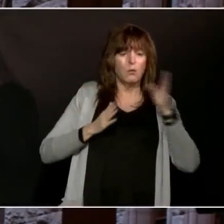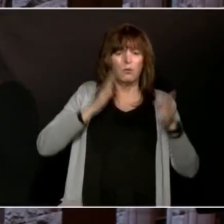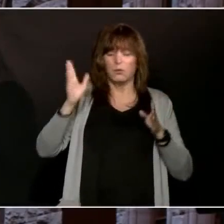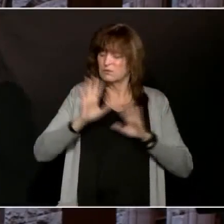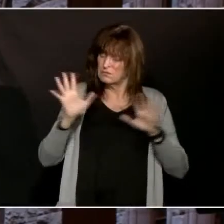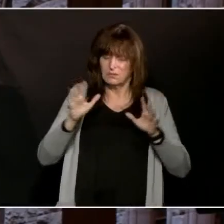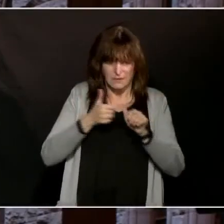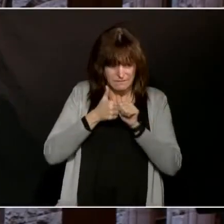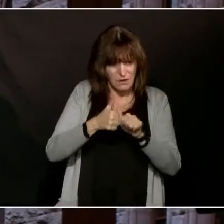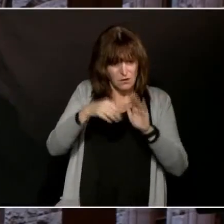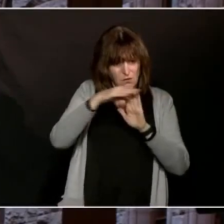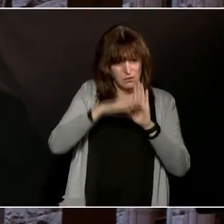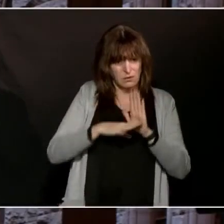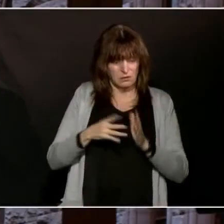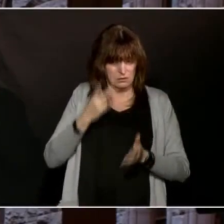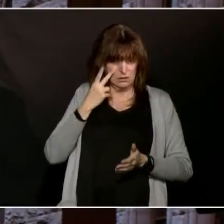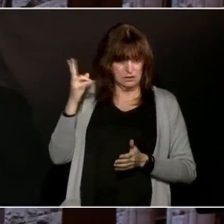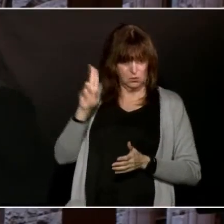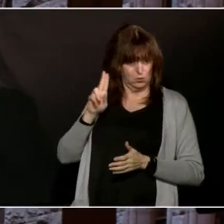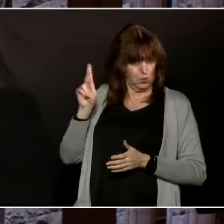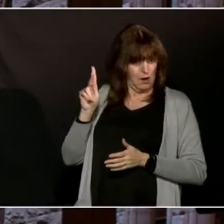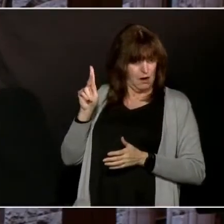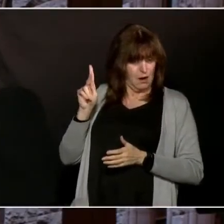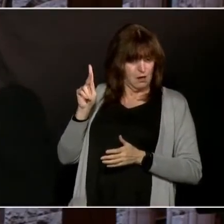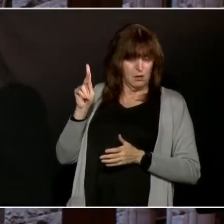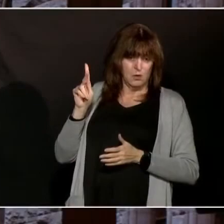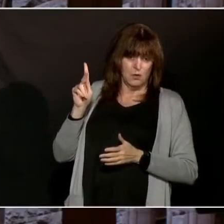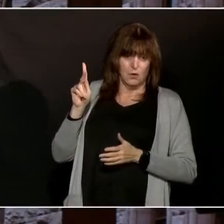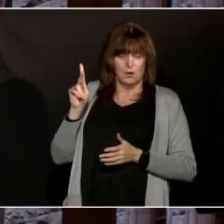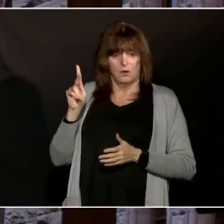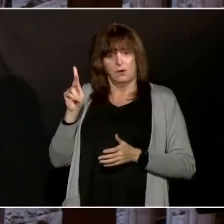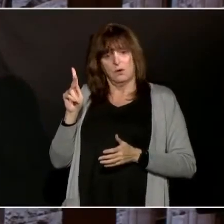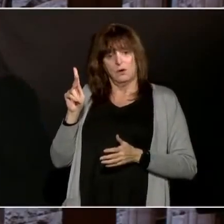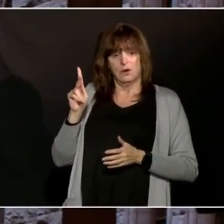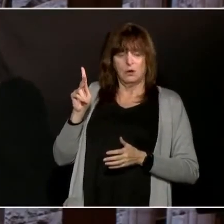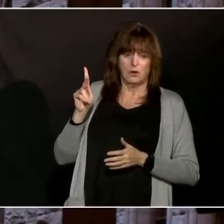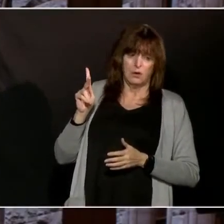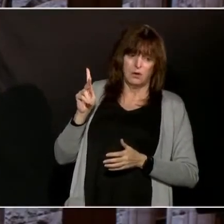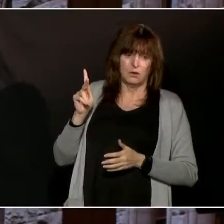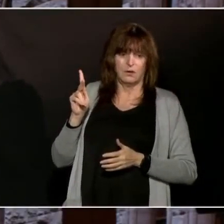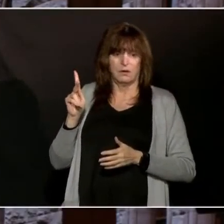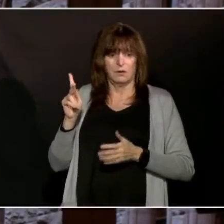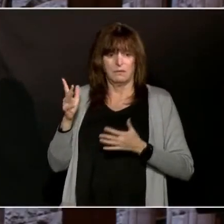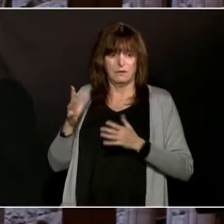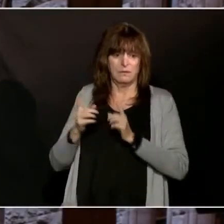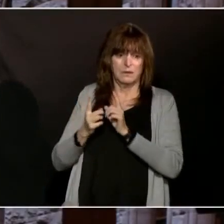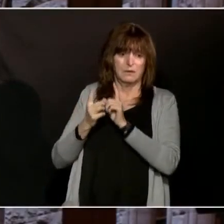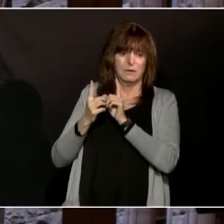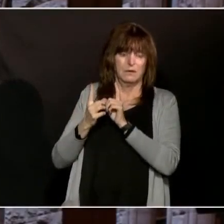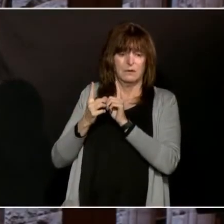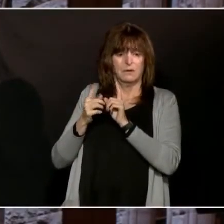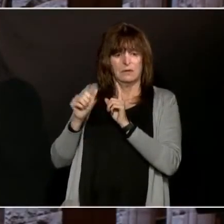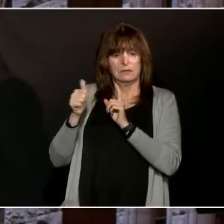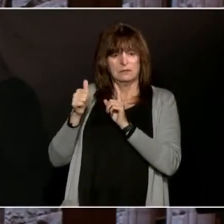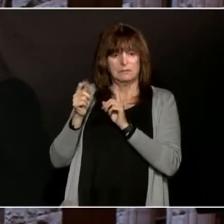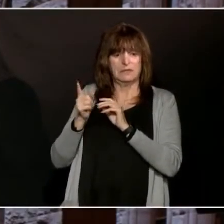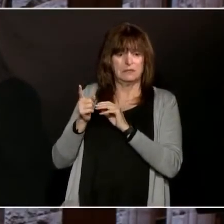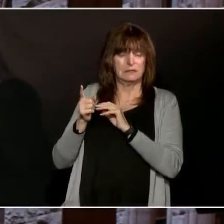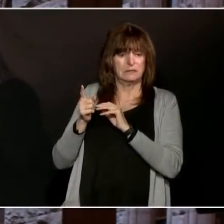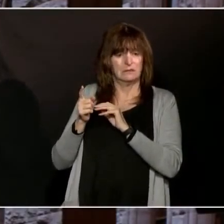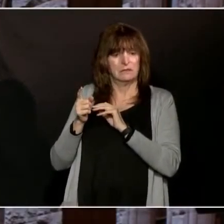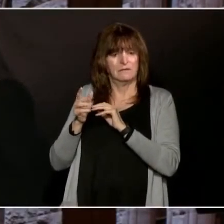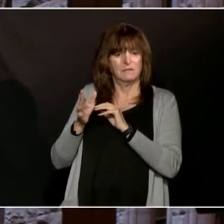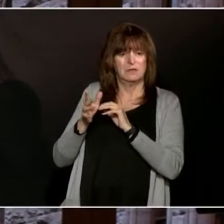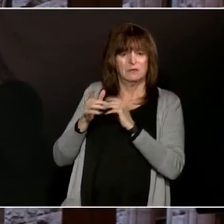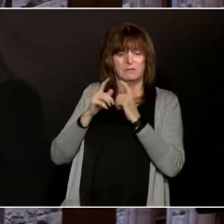UK that what we thought was maybe get away with a 10 to 15 minute talk with someone 2 or 3 or 4 feet away without masking. Certainly with the